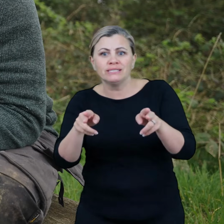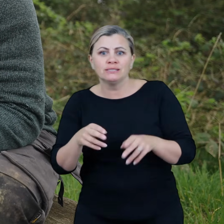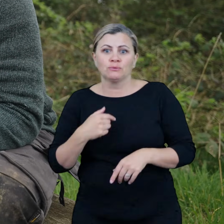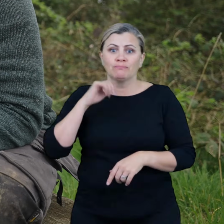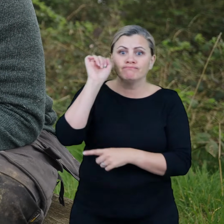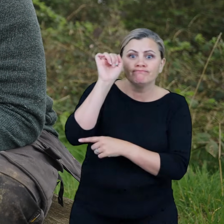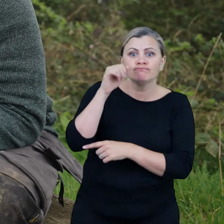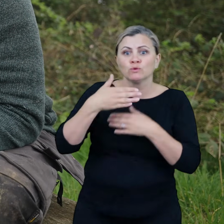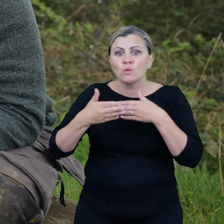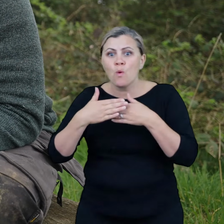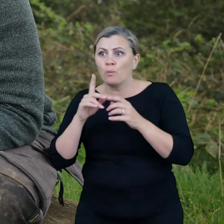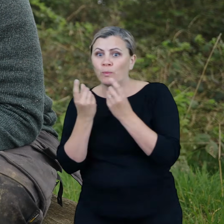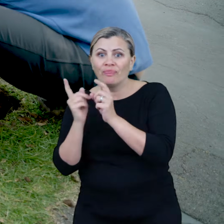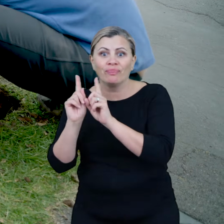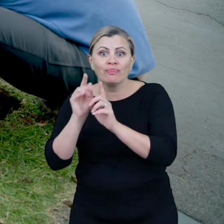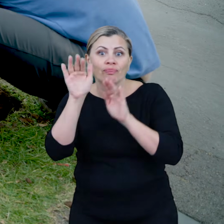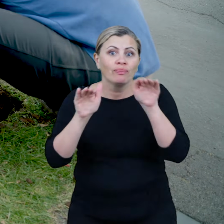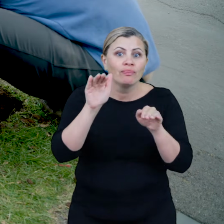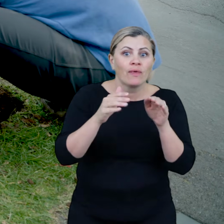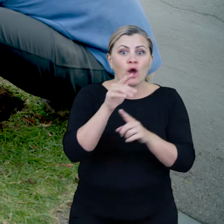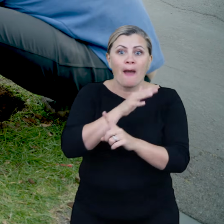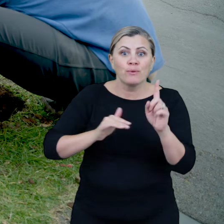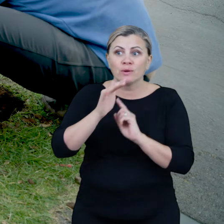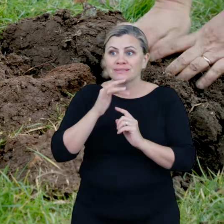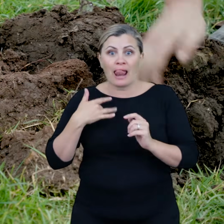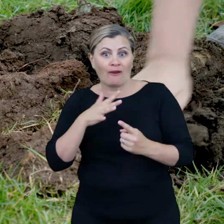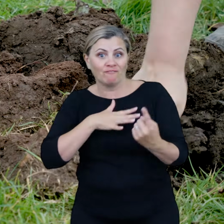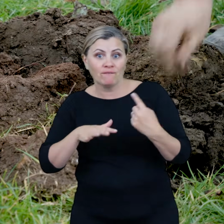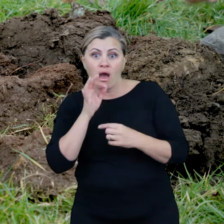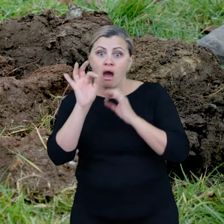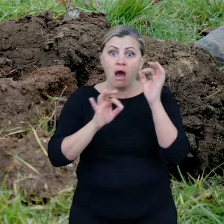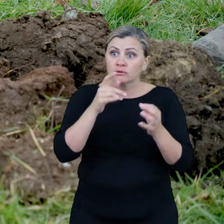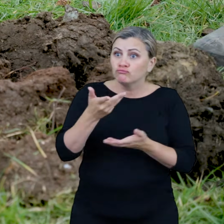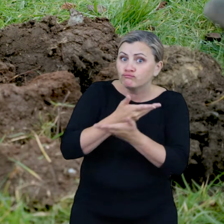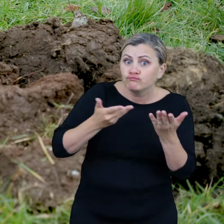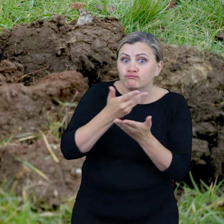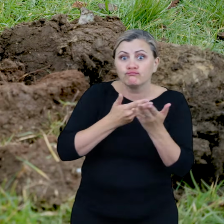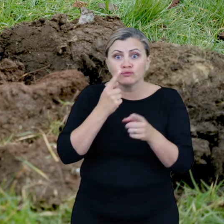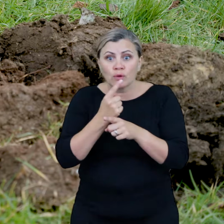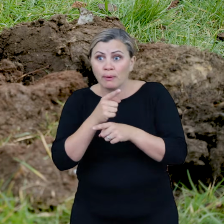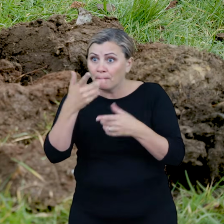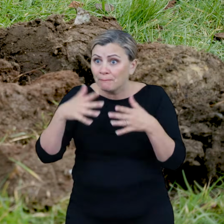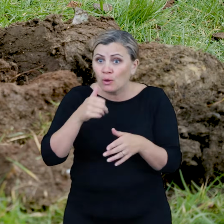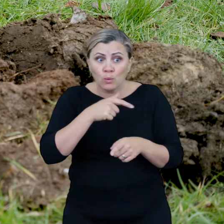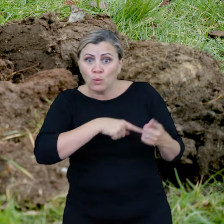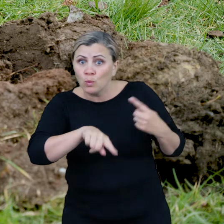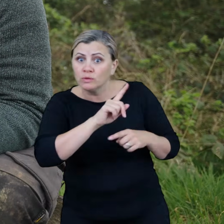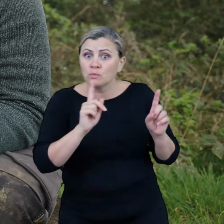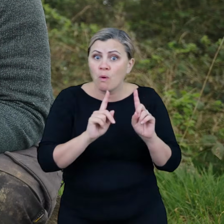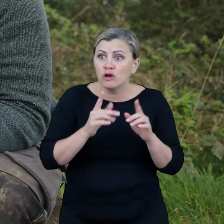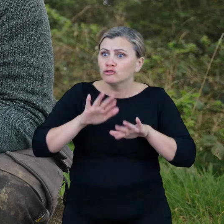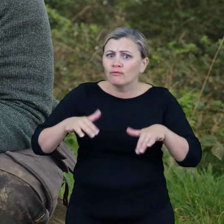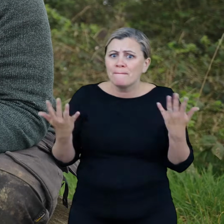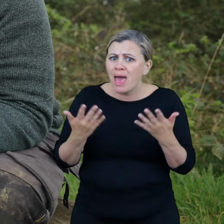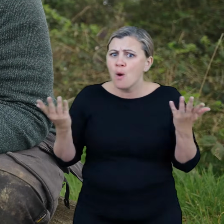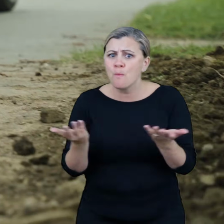sort of went around with them, door knocking, galvanising the community that live around them, and that's where we would have those conversations about how do you already use the green,